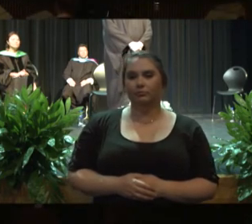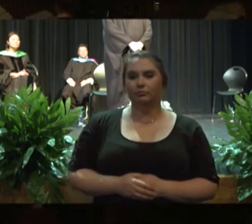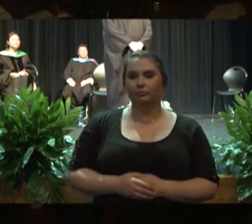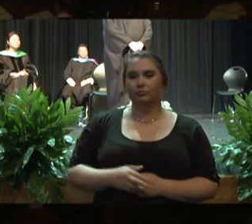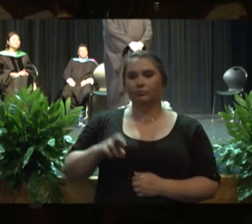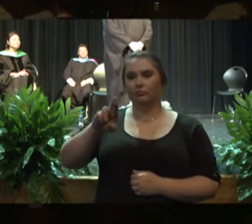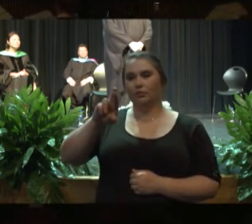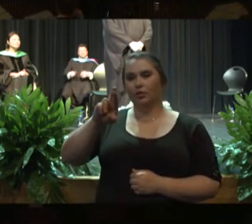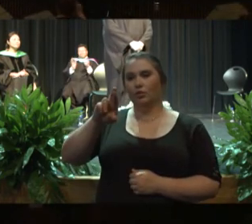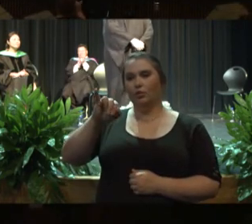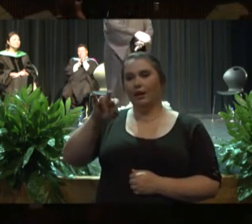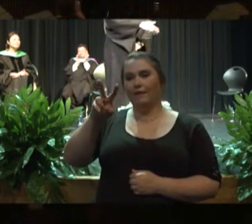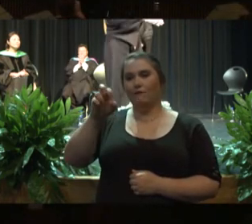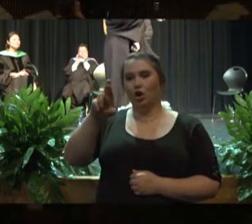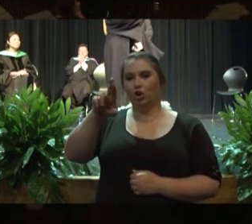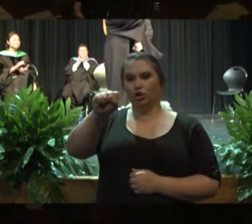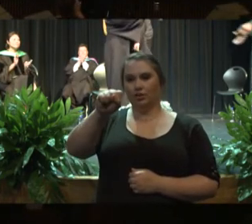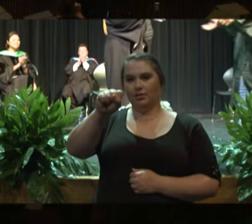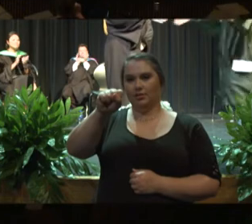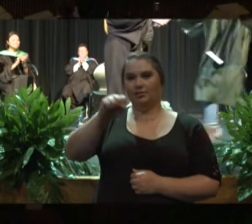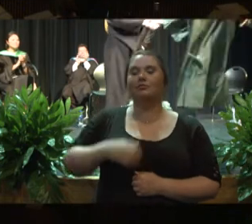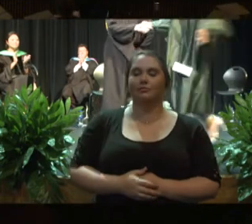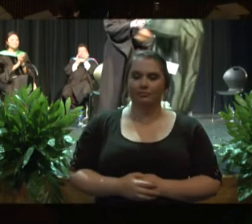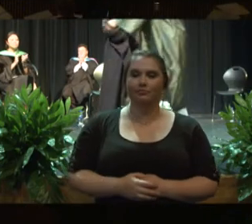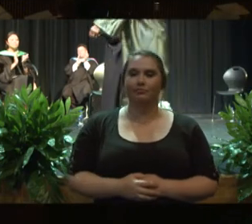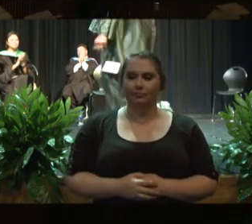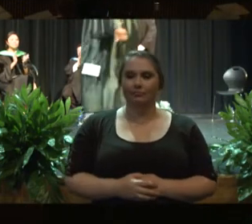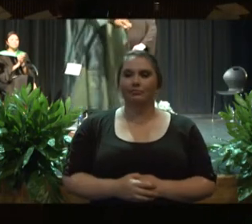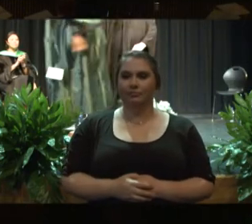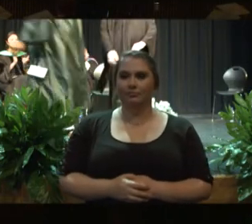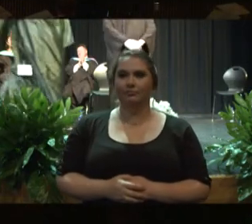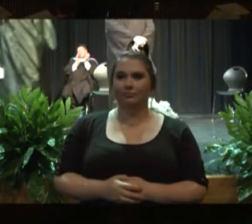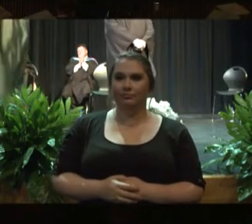Sharon Kenise Rivers.